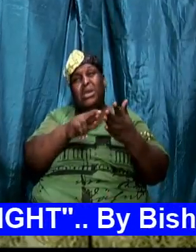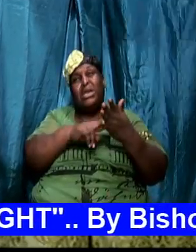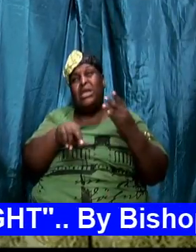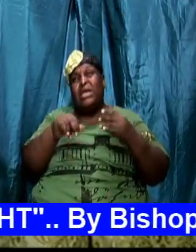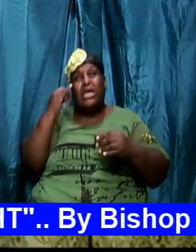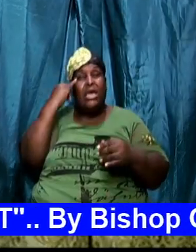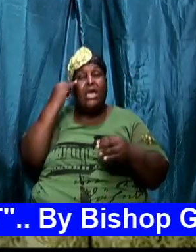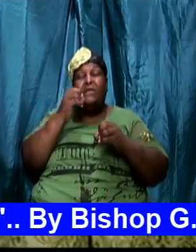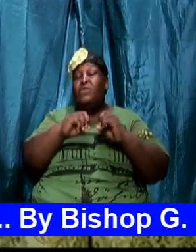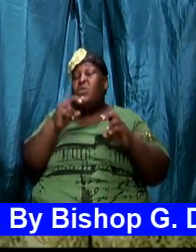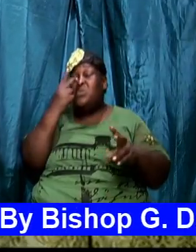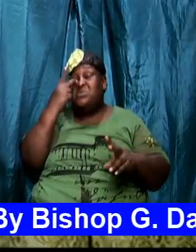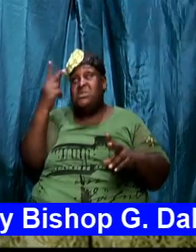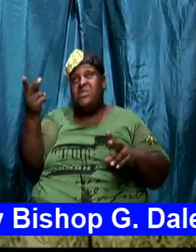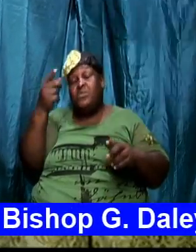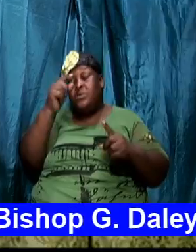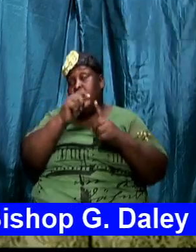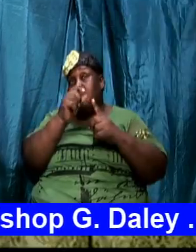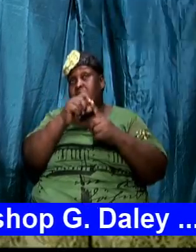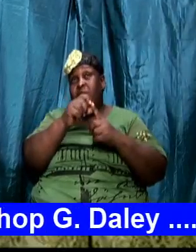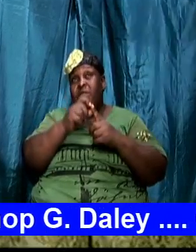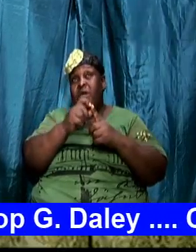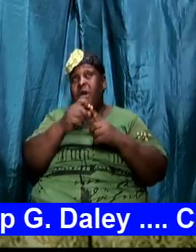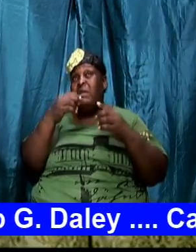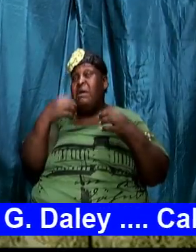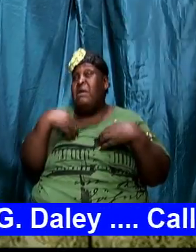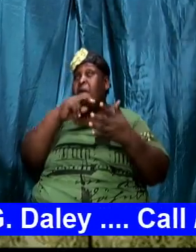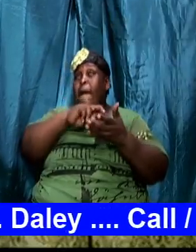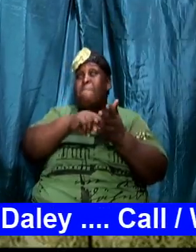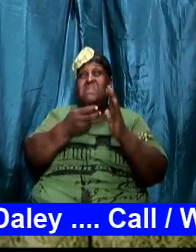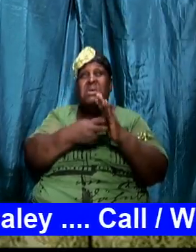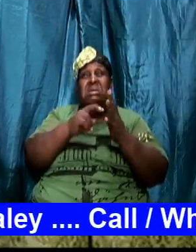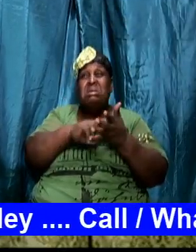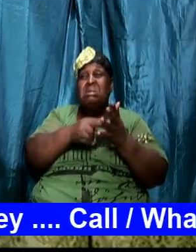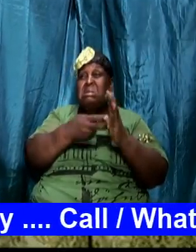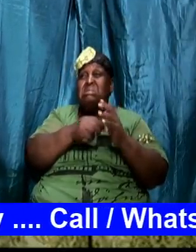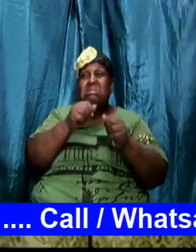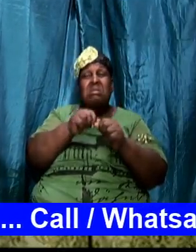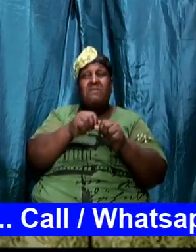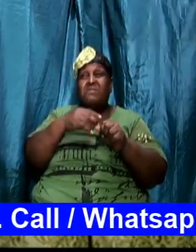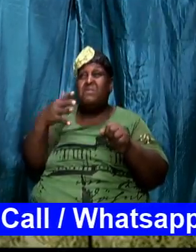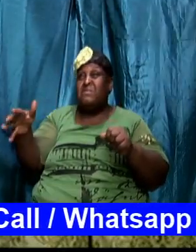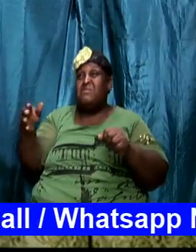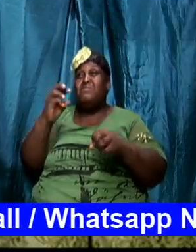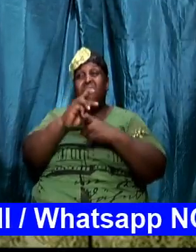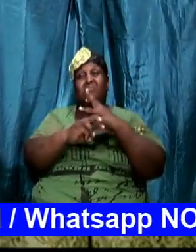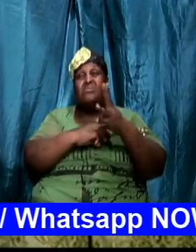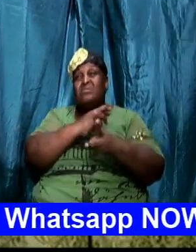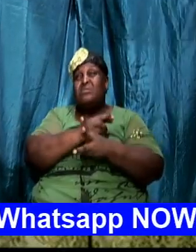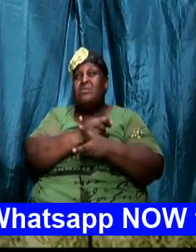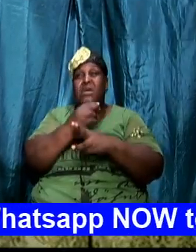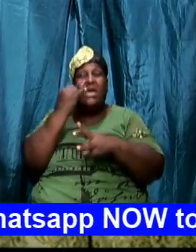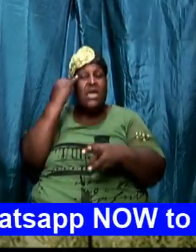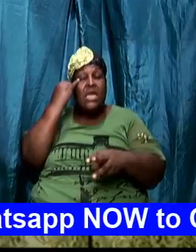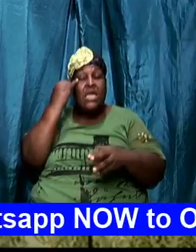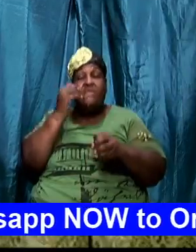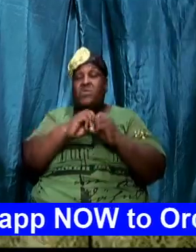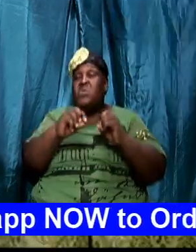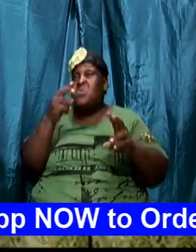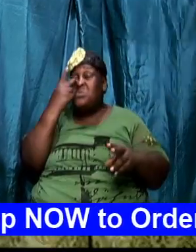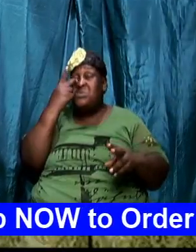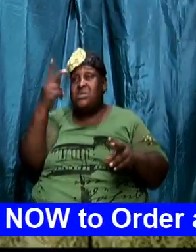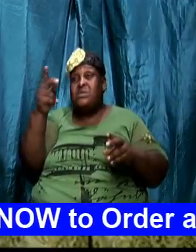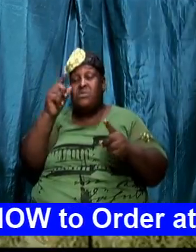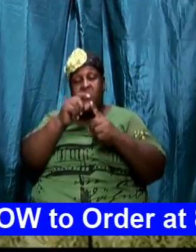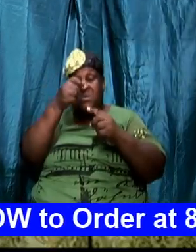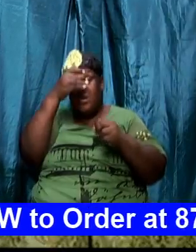the word of God as meaning everything in the world, if we don't see the word of